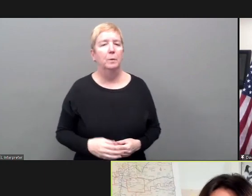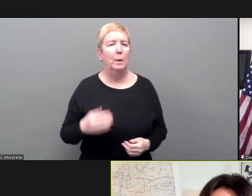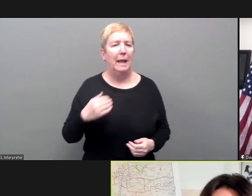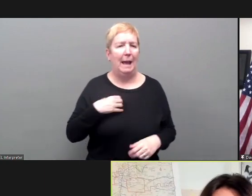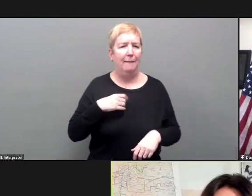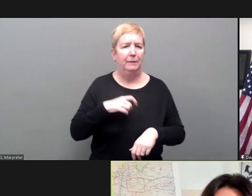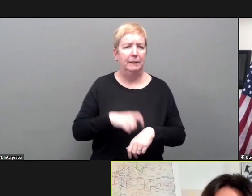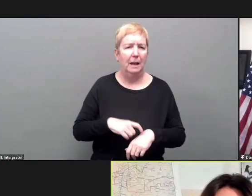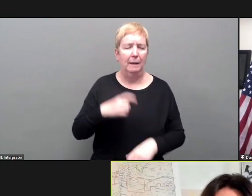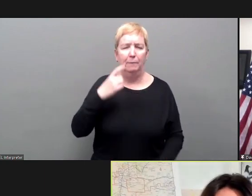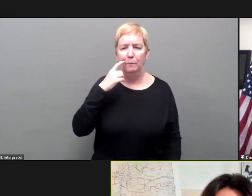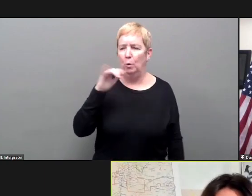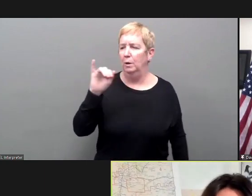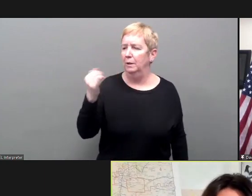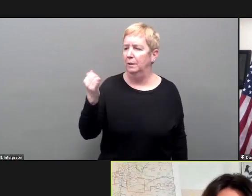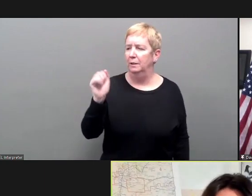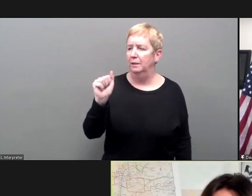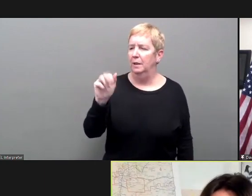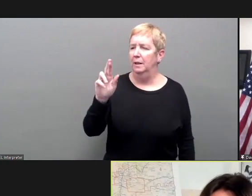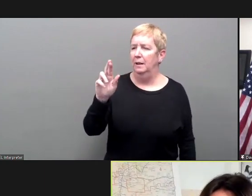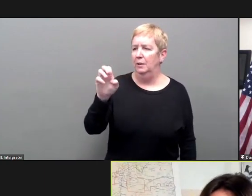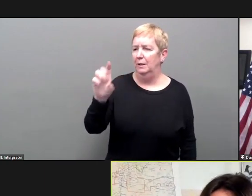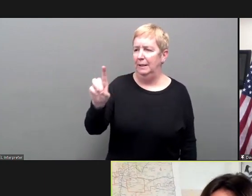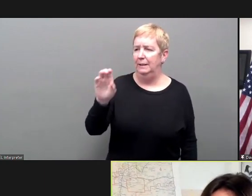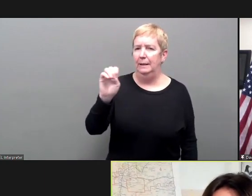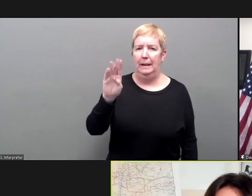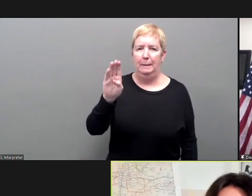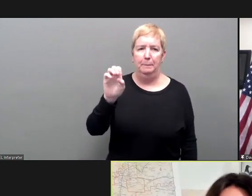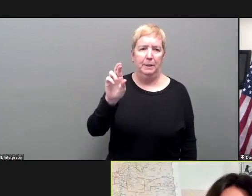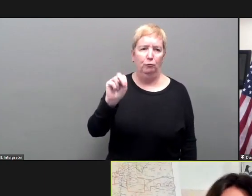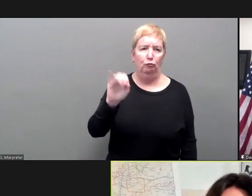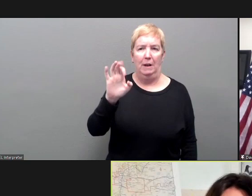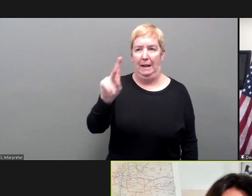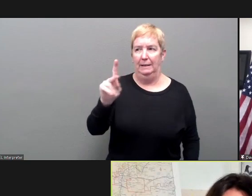for Jared Ebenreck again from KUNM.